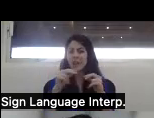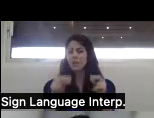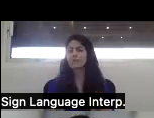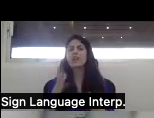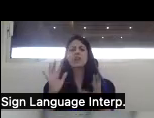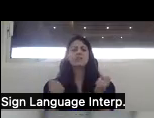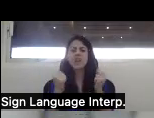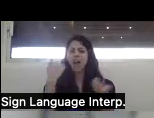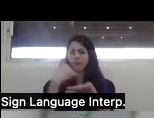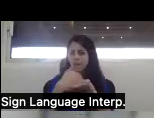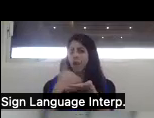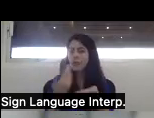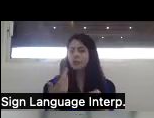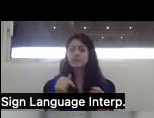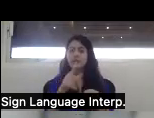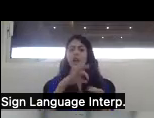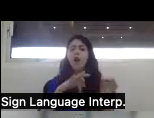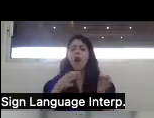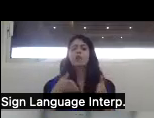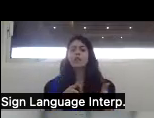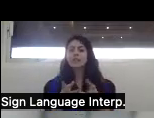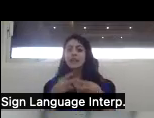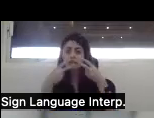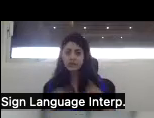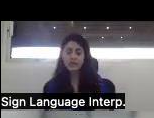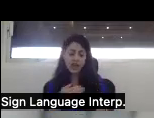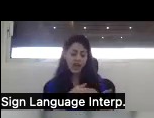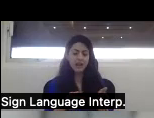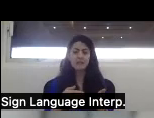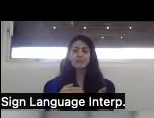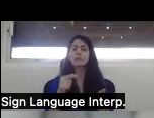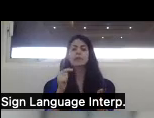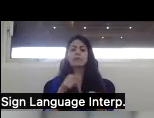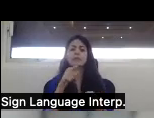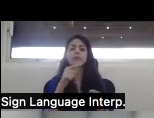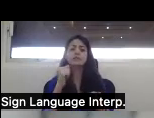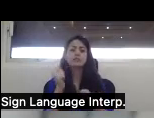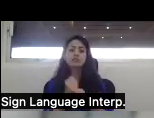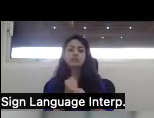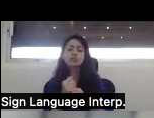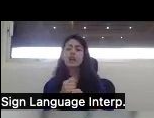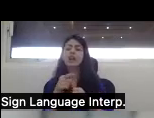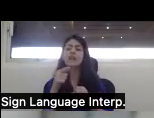focus on youth between 18 and 28 years of age. I